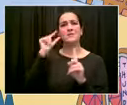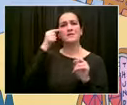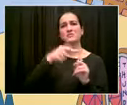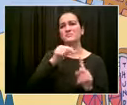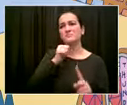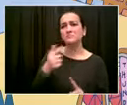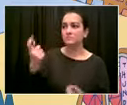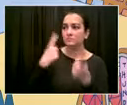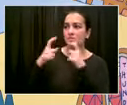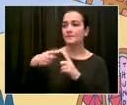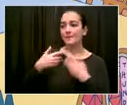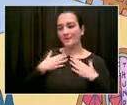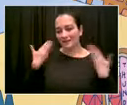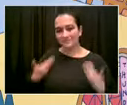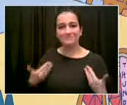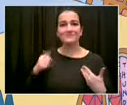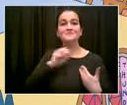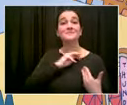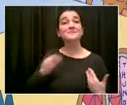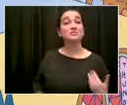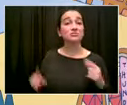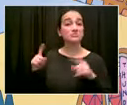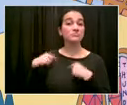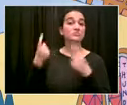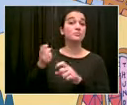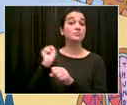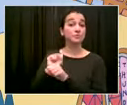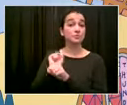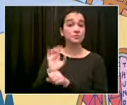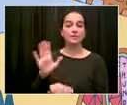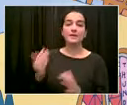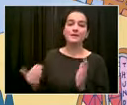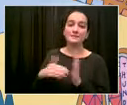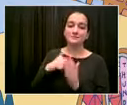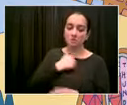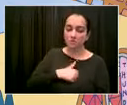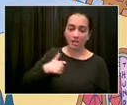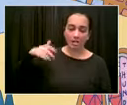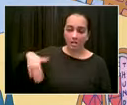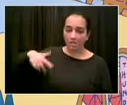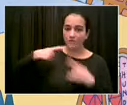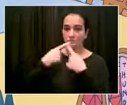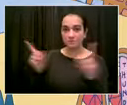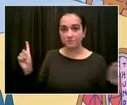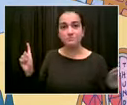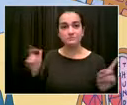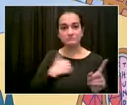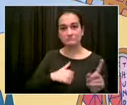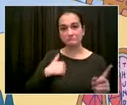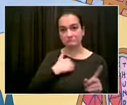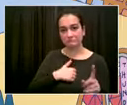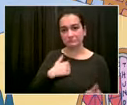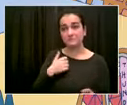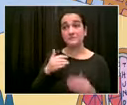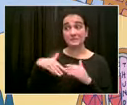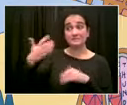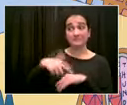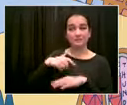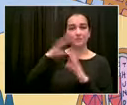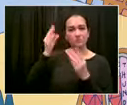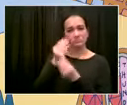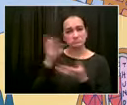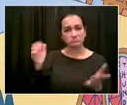So we'll get everyone coordinated. We'll make sure the notice goes out. Pretty much any time that I speak with the media, there's going to be